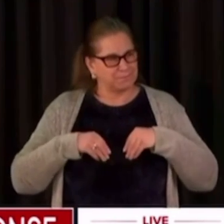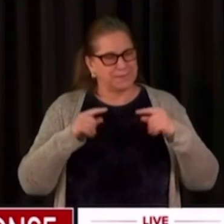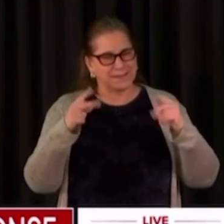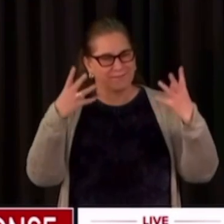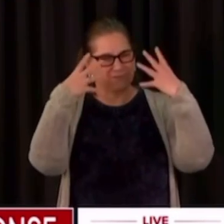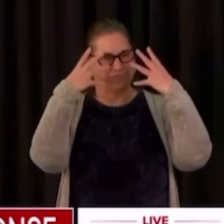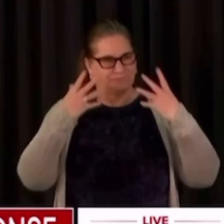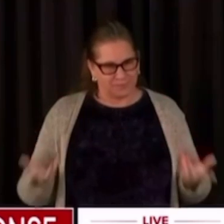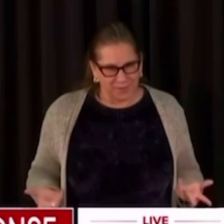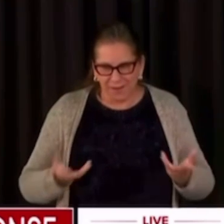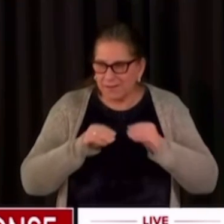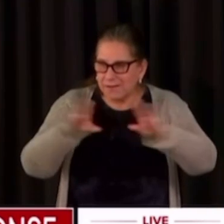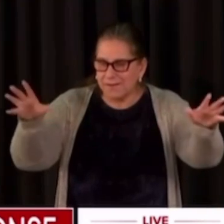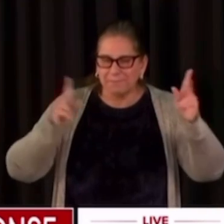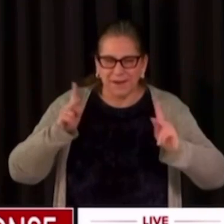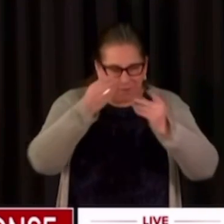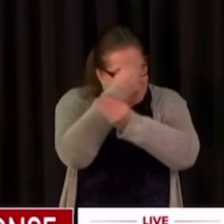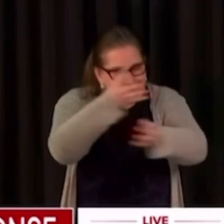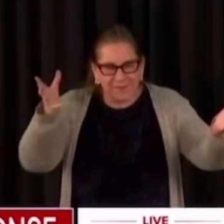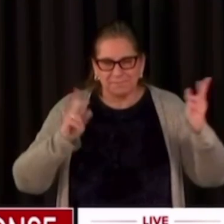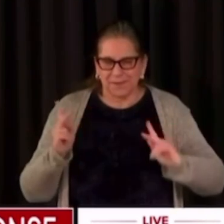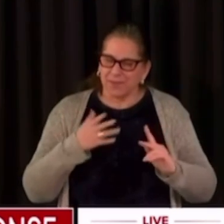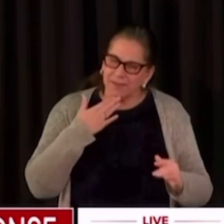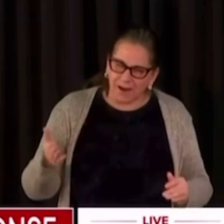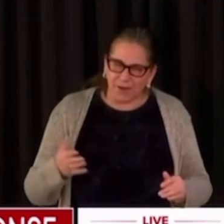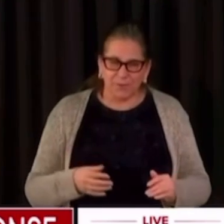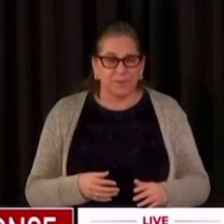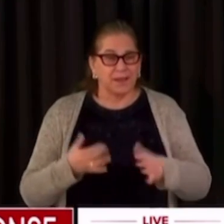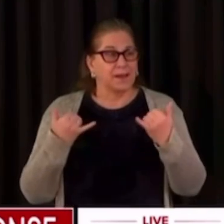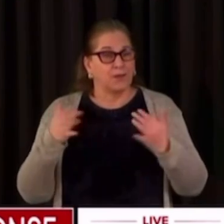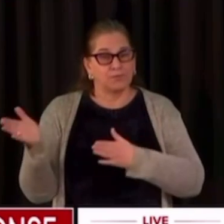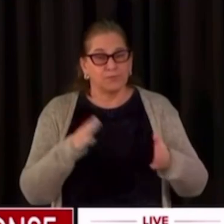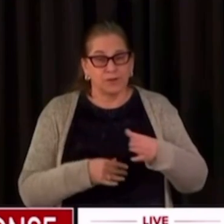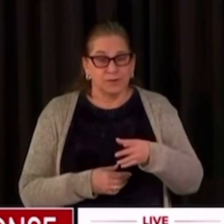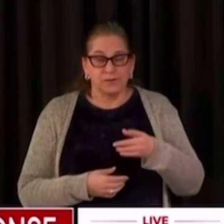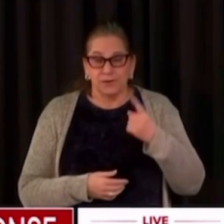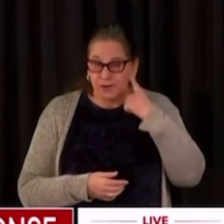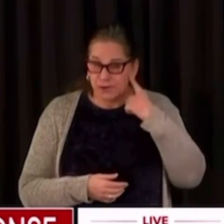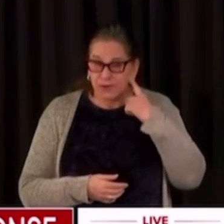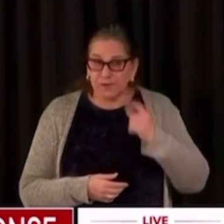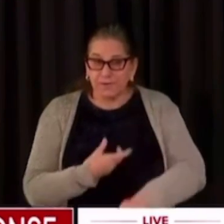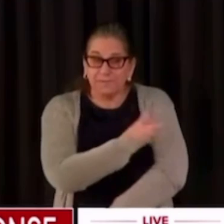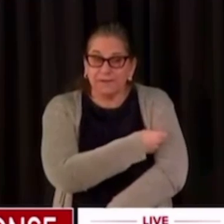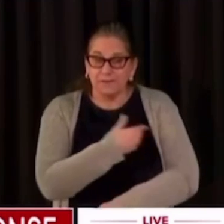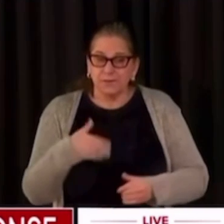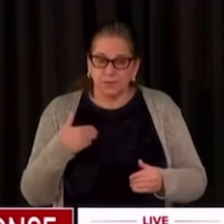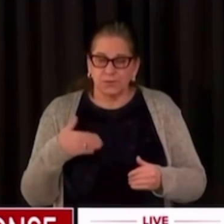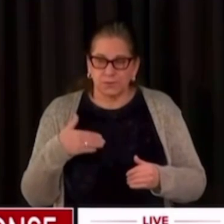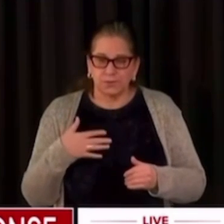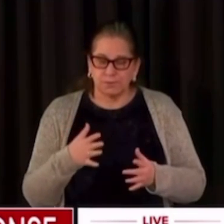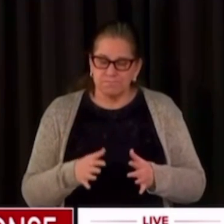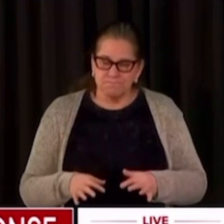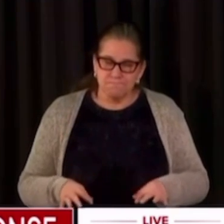them broadly. We, as you heard them say, that vaccination is the key to helping us unite